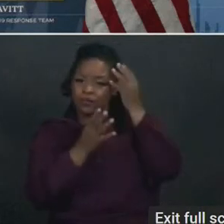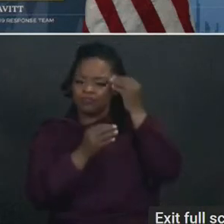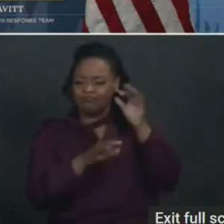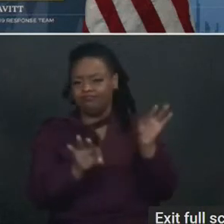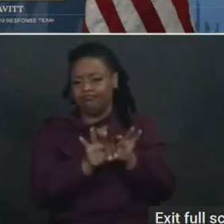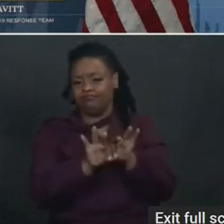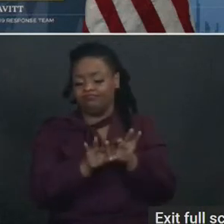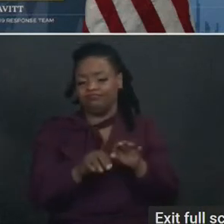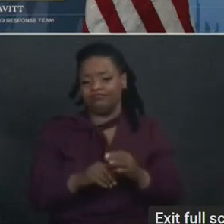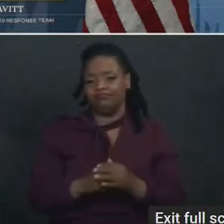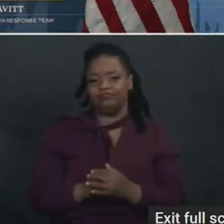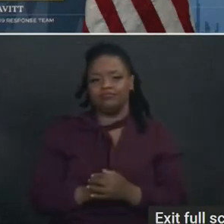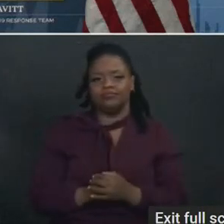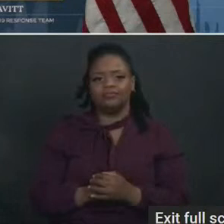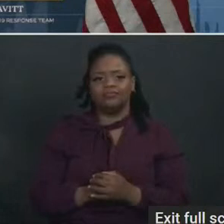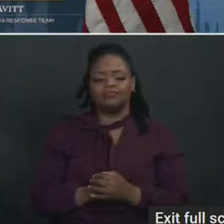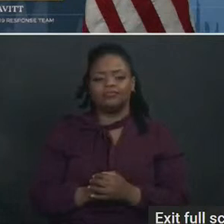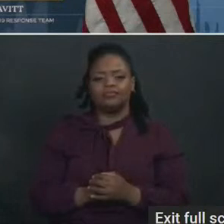help